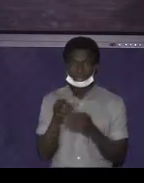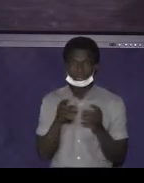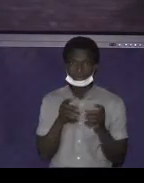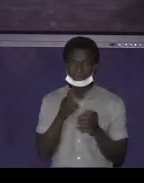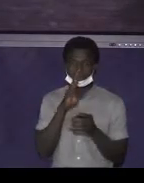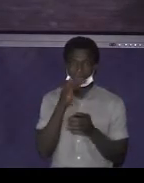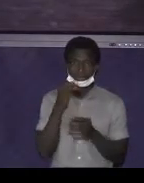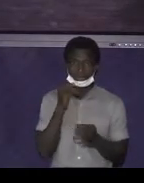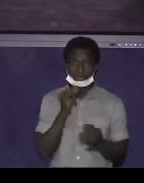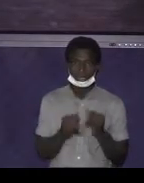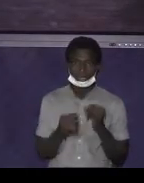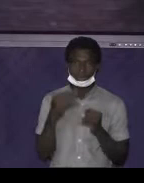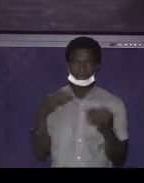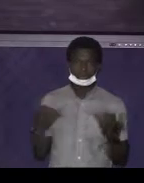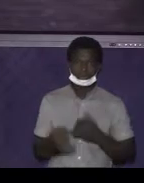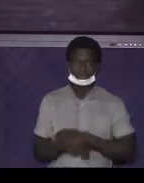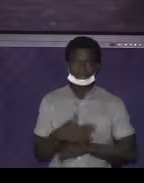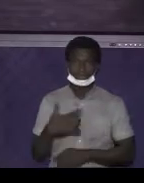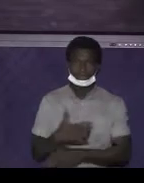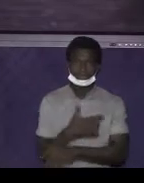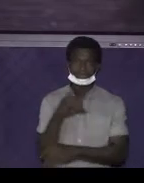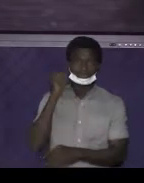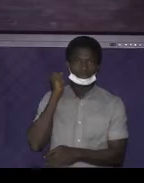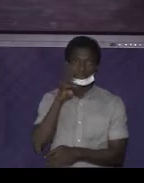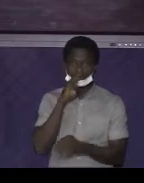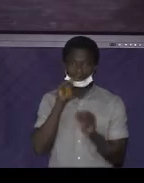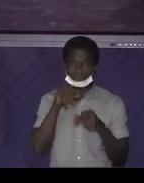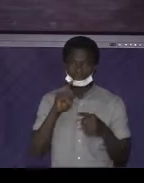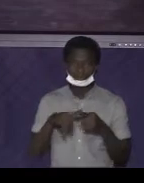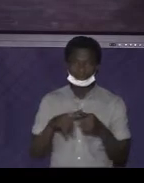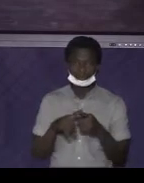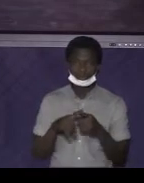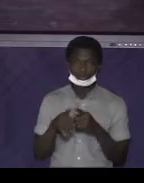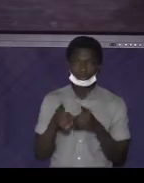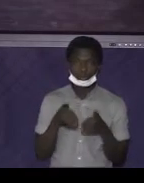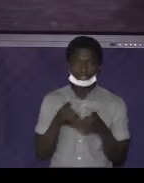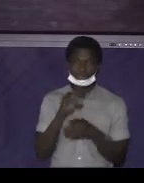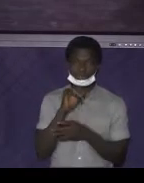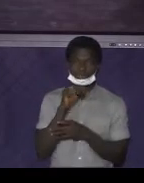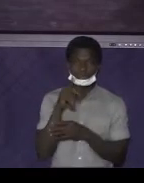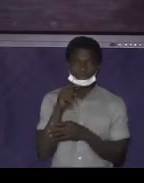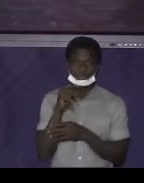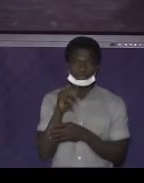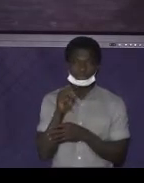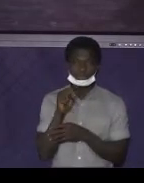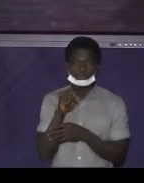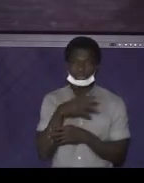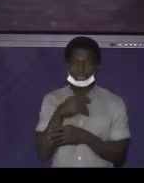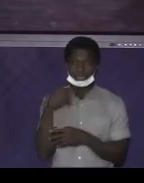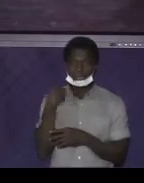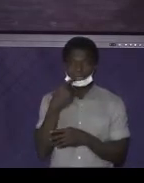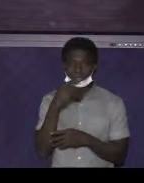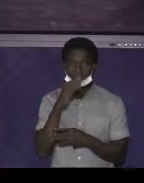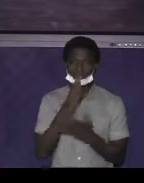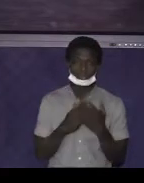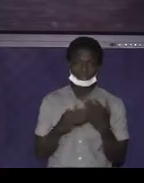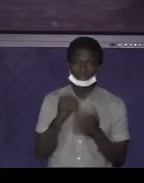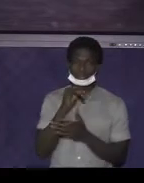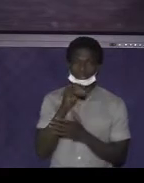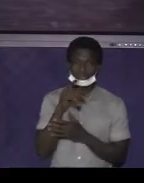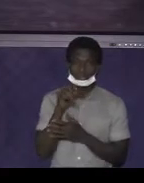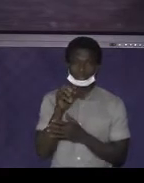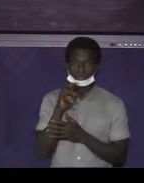lesson, you should be able to define idioms. And you should also be able to say some idioms and